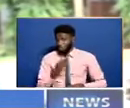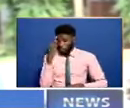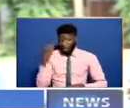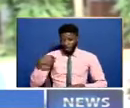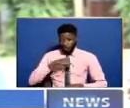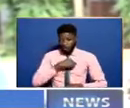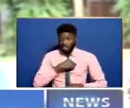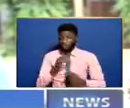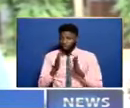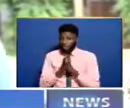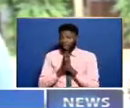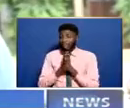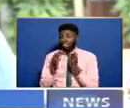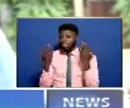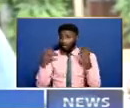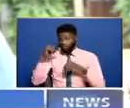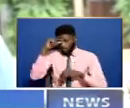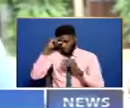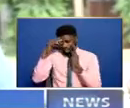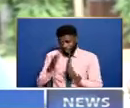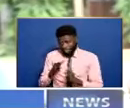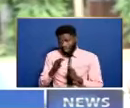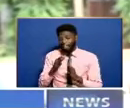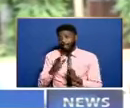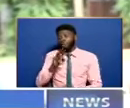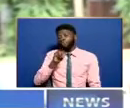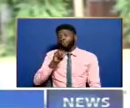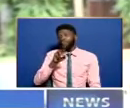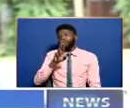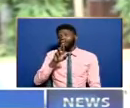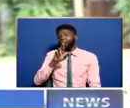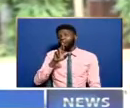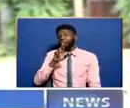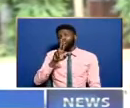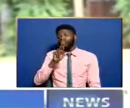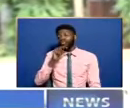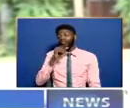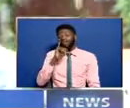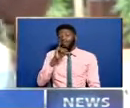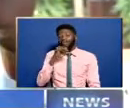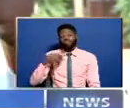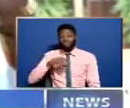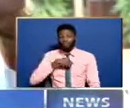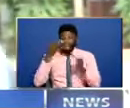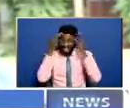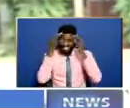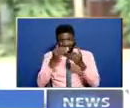Governor Kiraitu Murungi that it is forward ever and backward never.